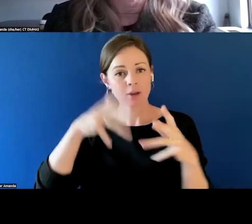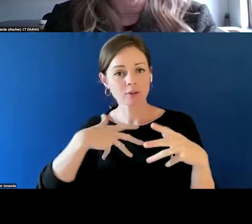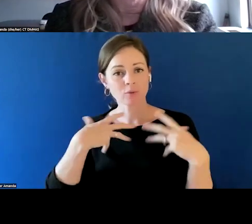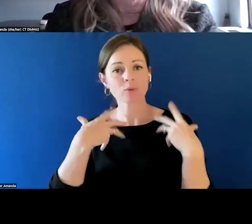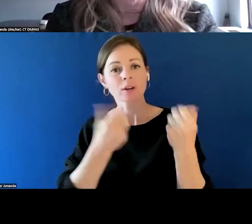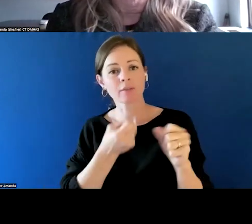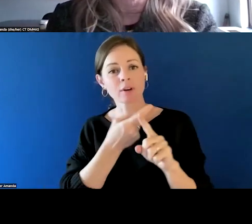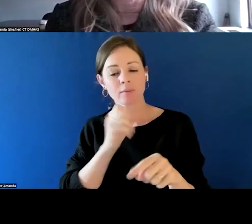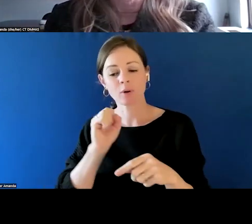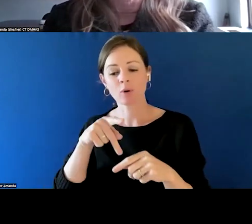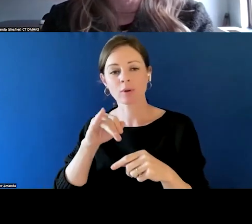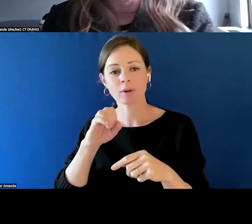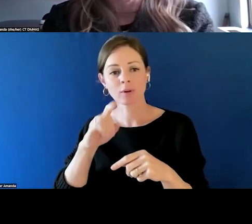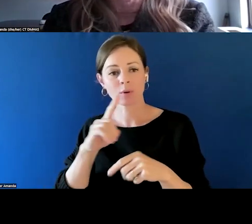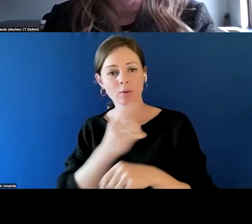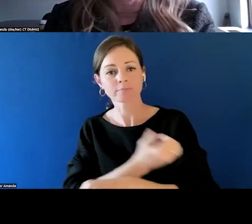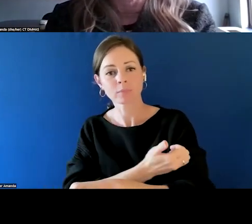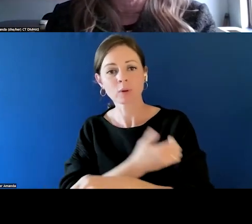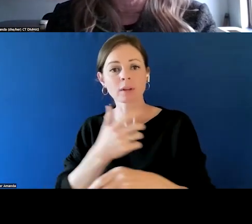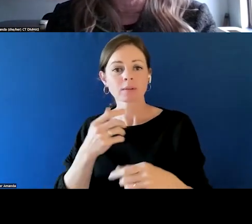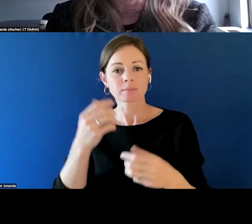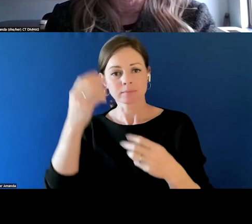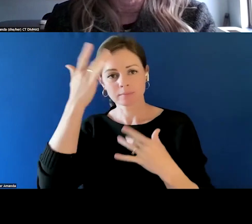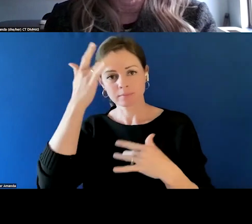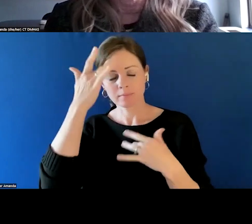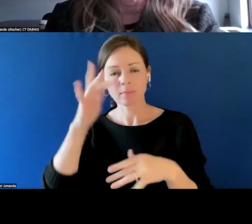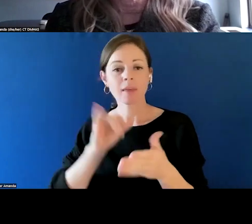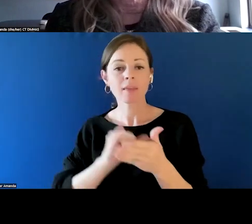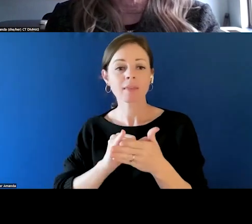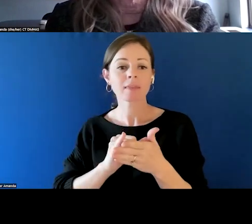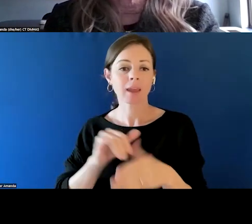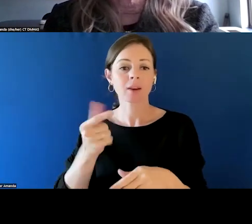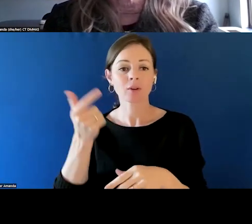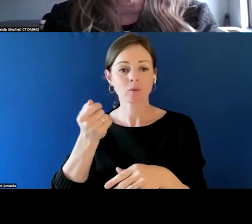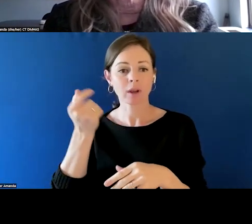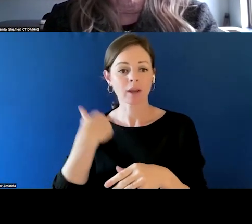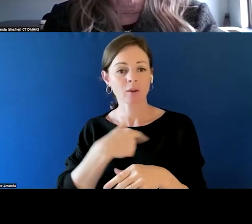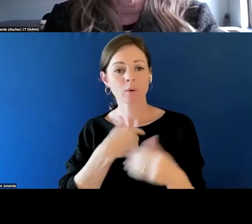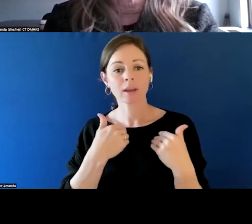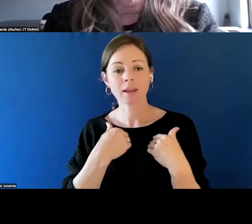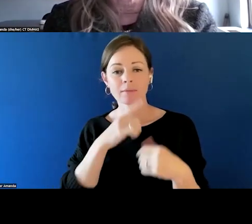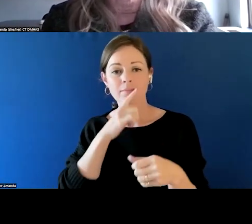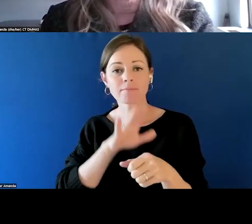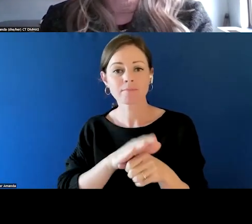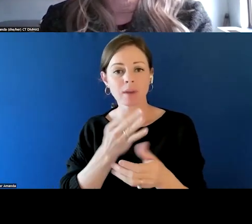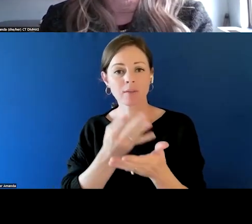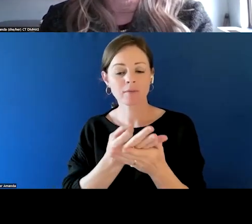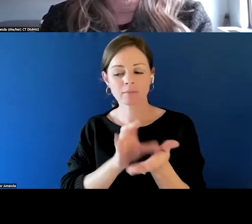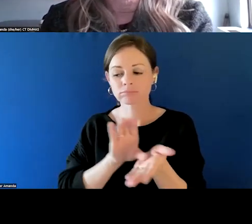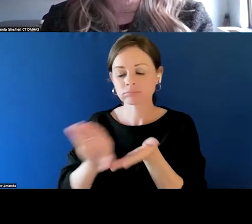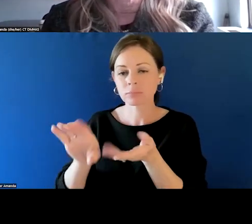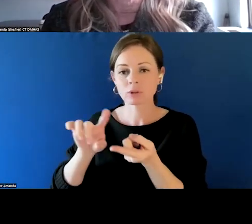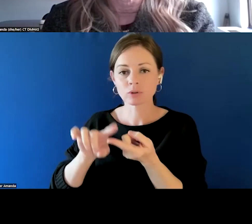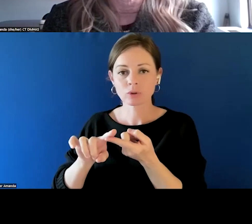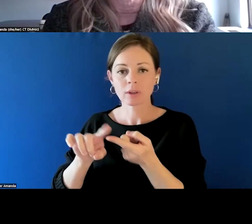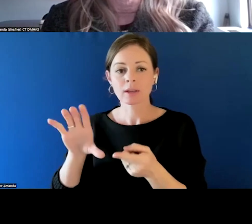Disorders, our proud SAMHSA PPW pilot grant. And in that grant, we have dedicated funds to the Connecticut